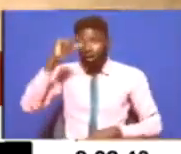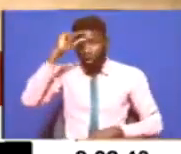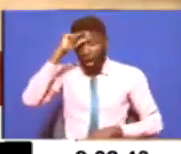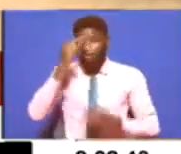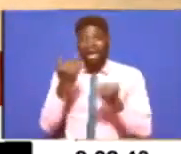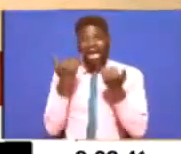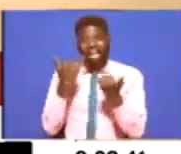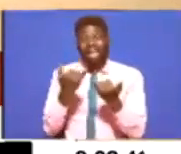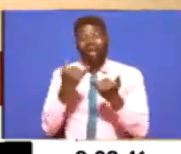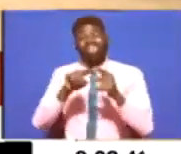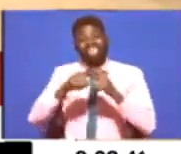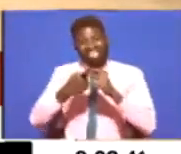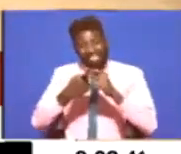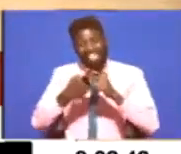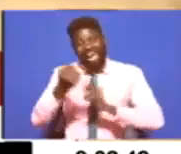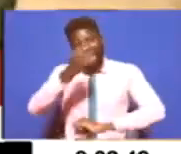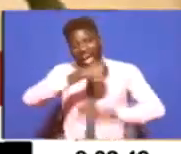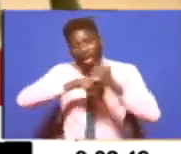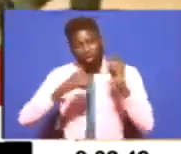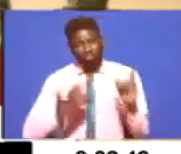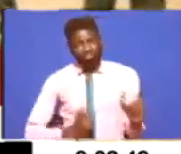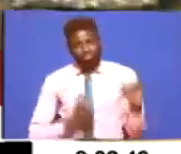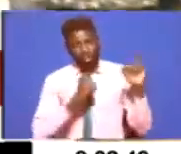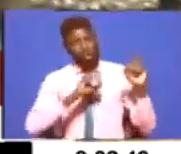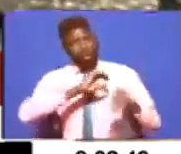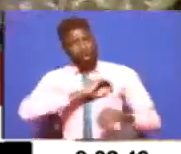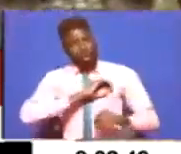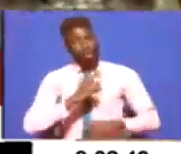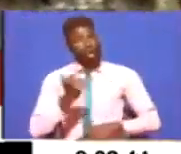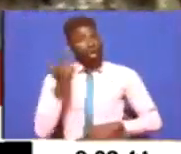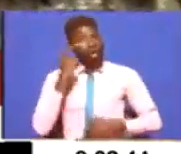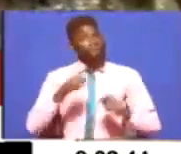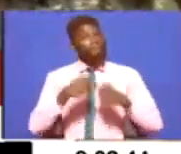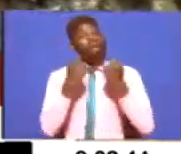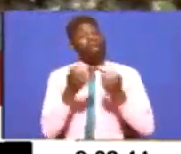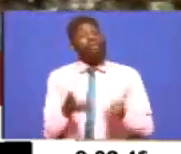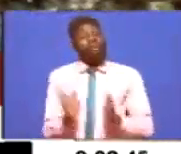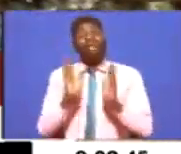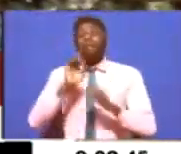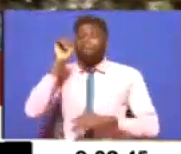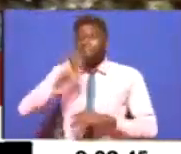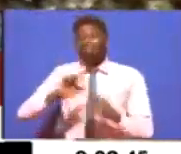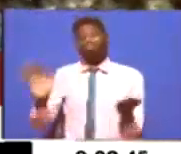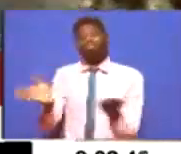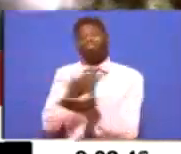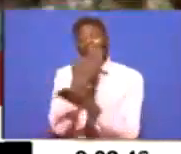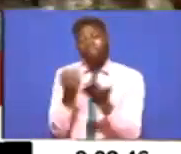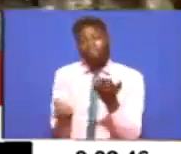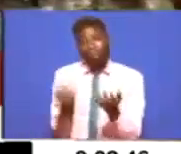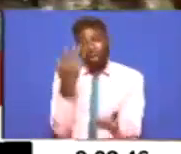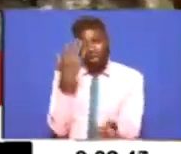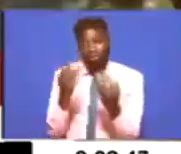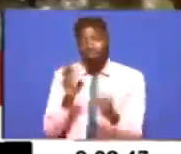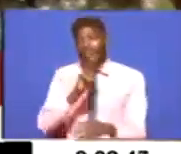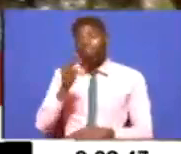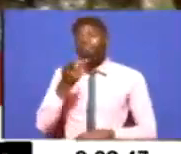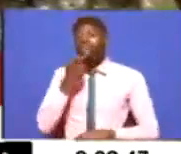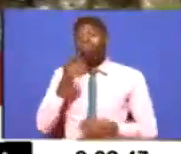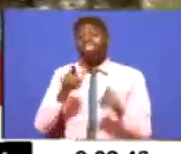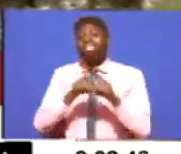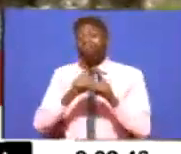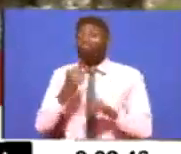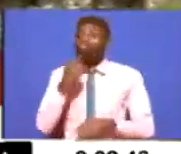counties of Baringo, West Pokot and Turkana. Hiyo shughuli ya operation ya security